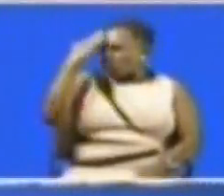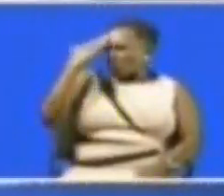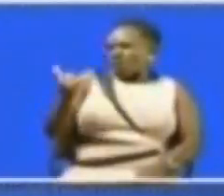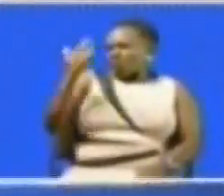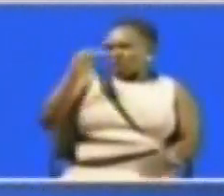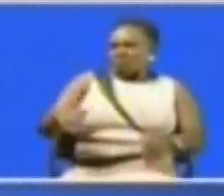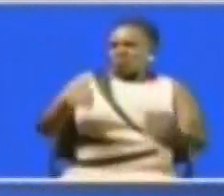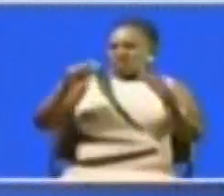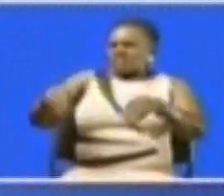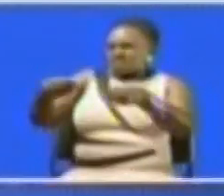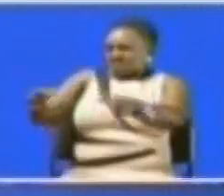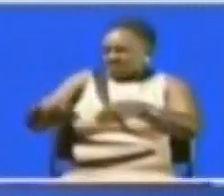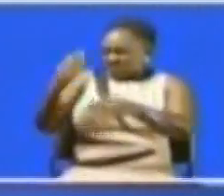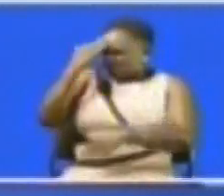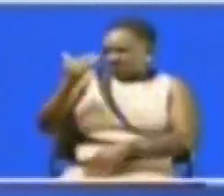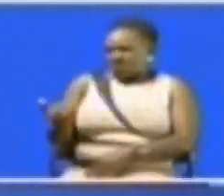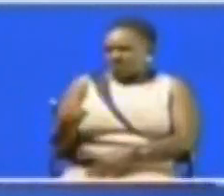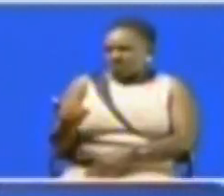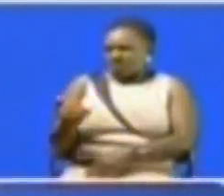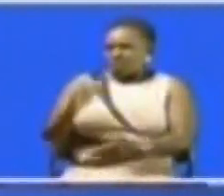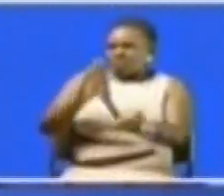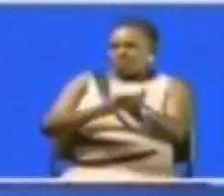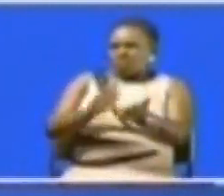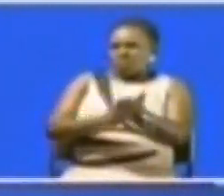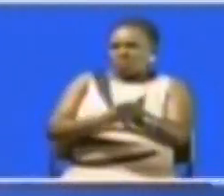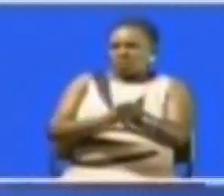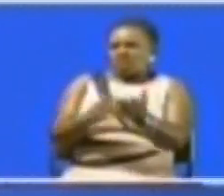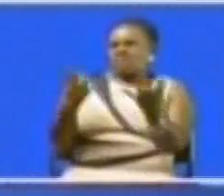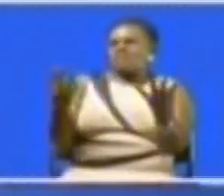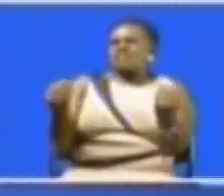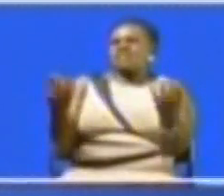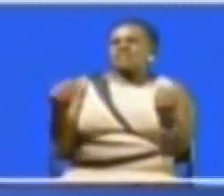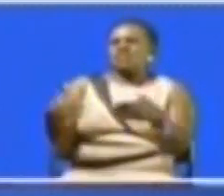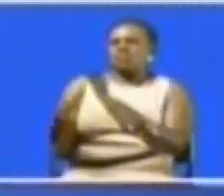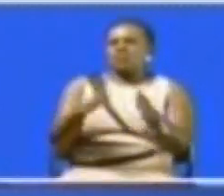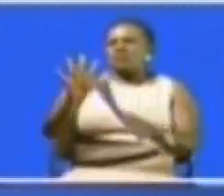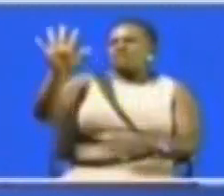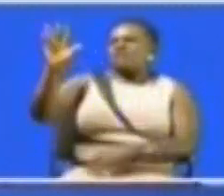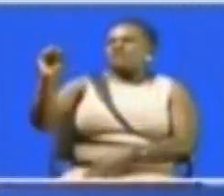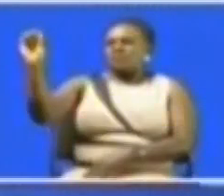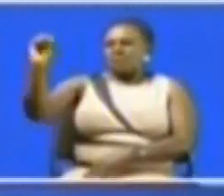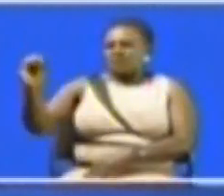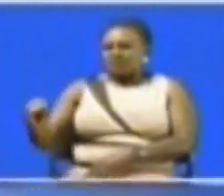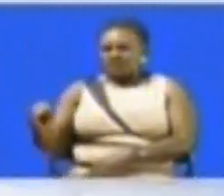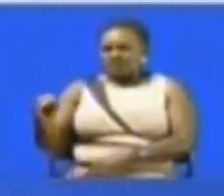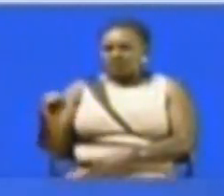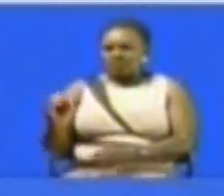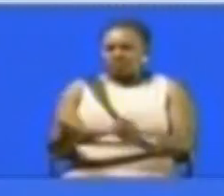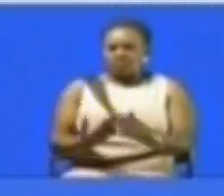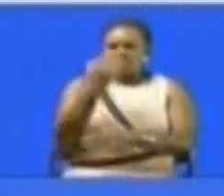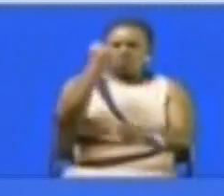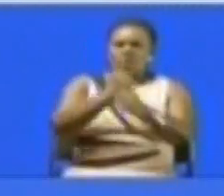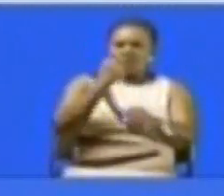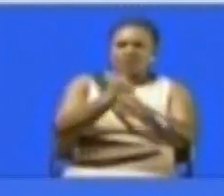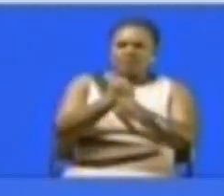that we are waiting to be given? We move to propose a simpler formula. 50% of the productive workforce